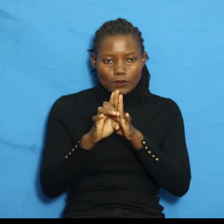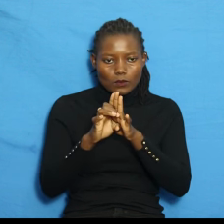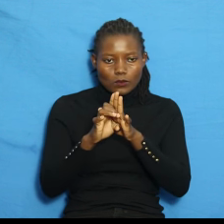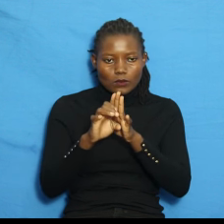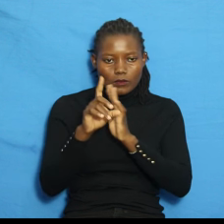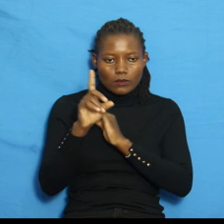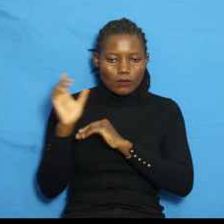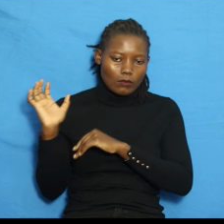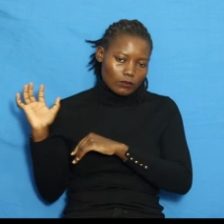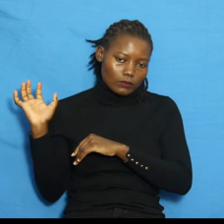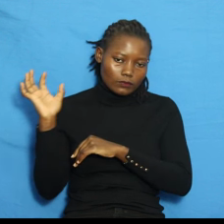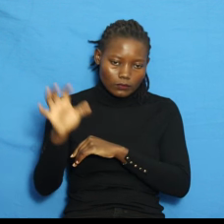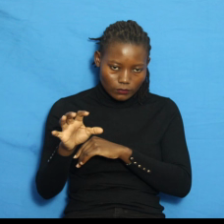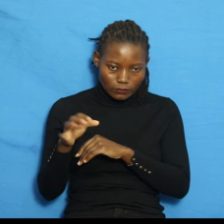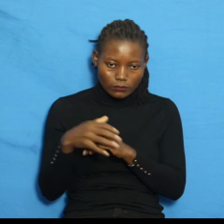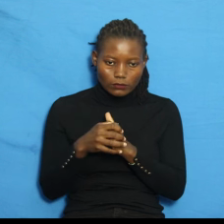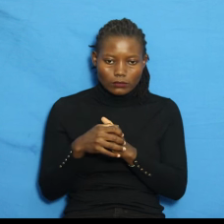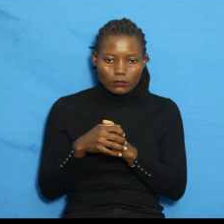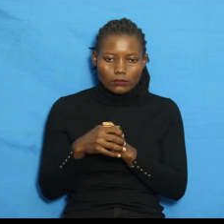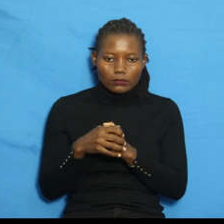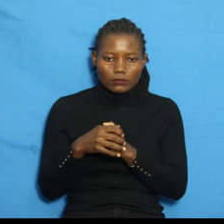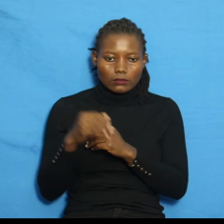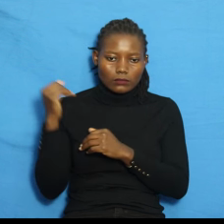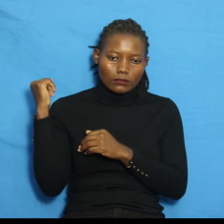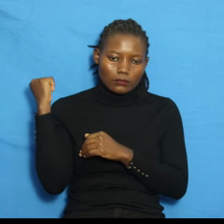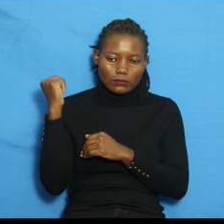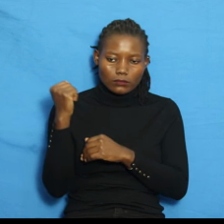successful performance. An example is the discus throw.